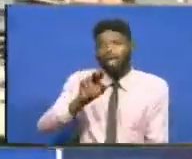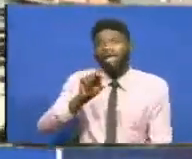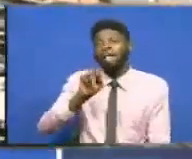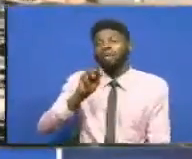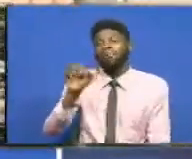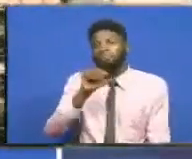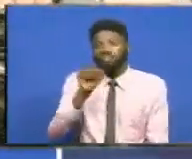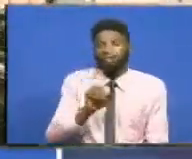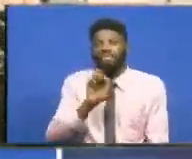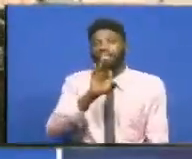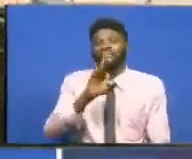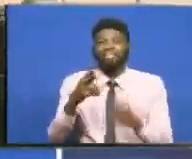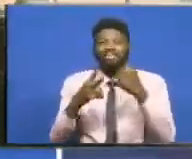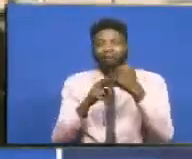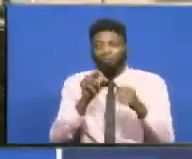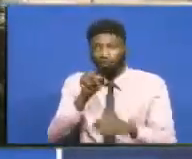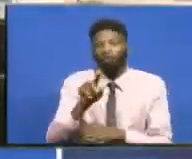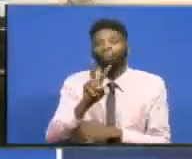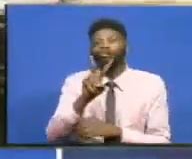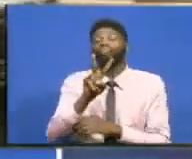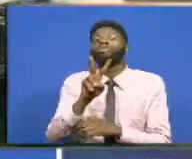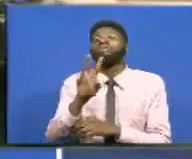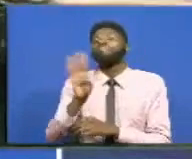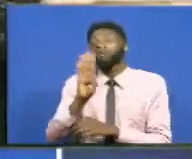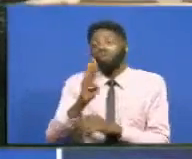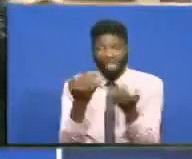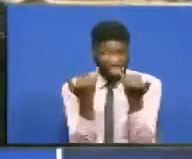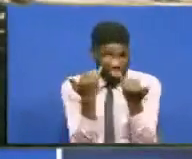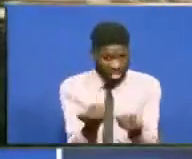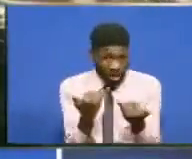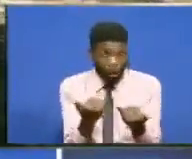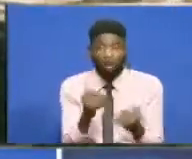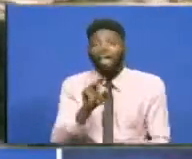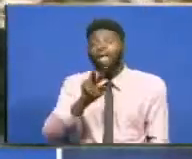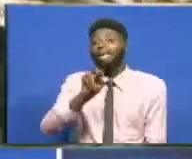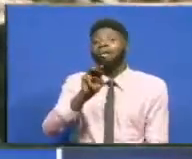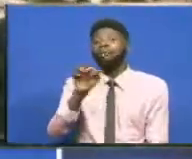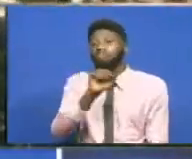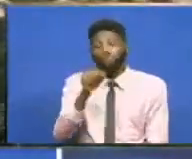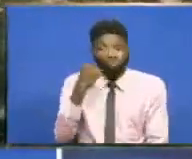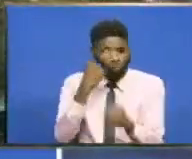37.2 billion shillings in what has threatened to paralyze its operations.